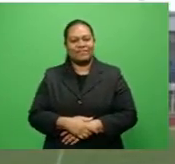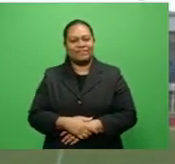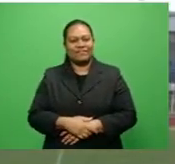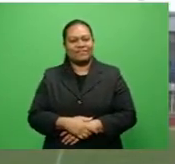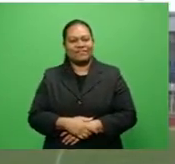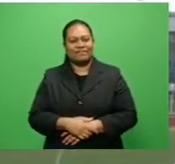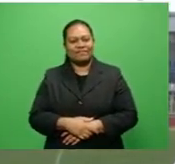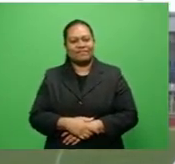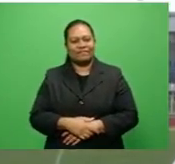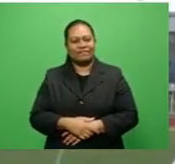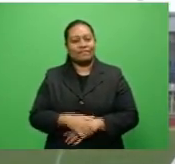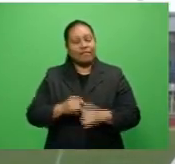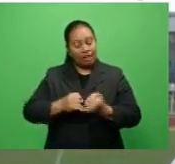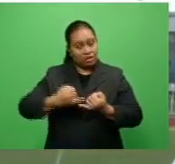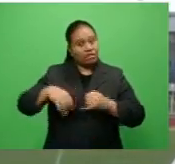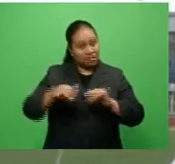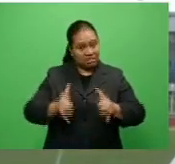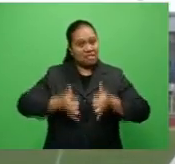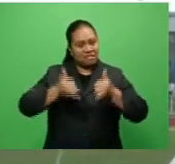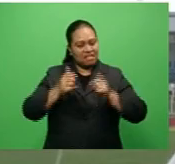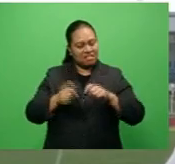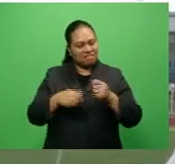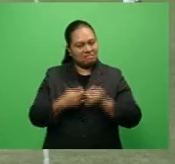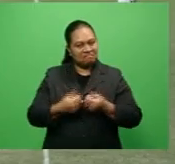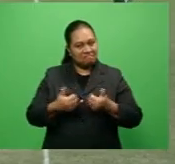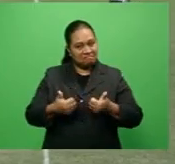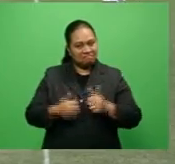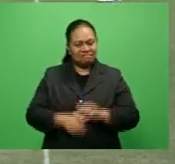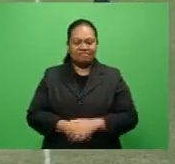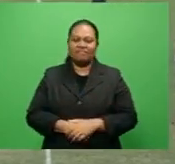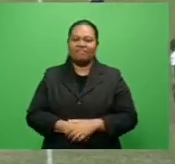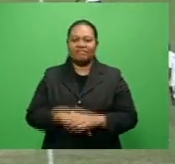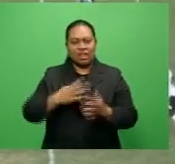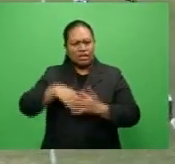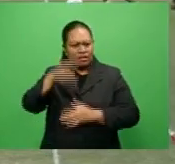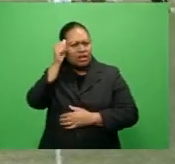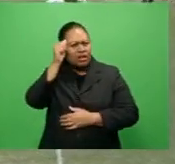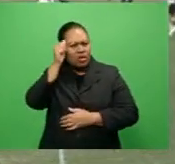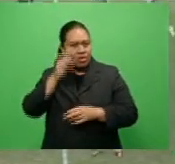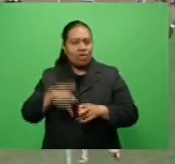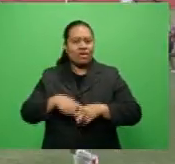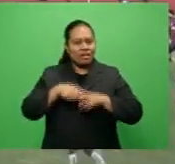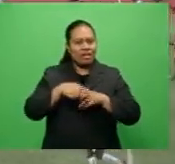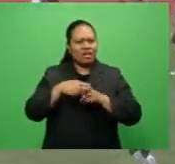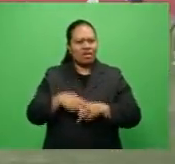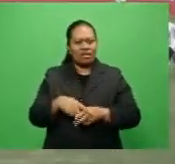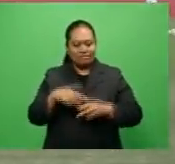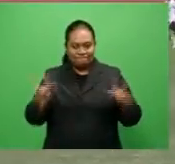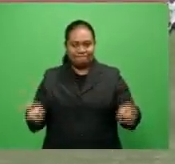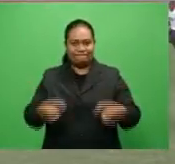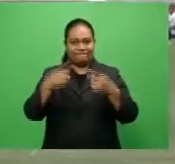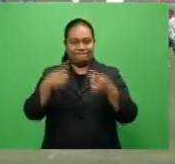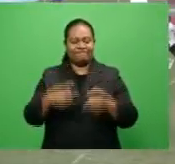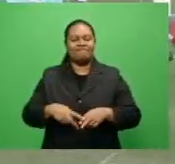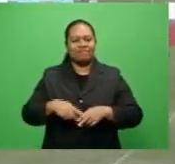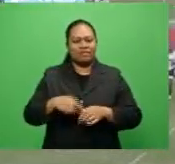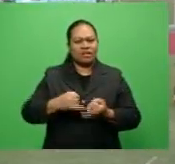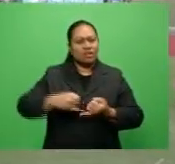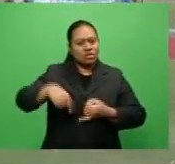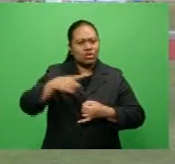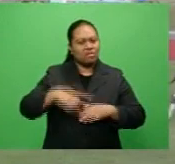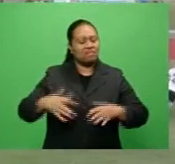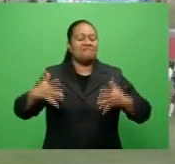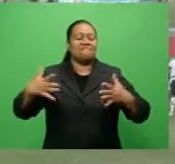is a champion team as well. As we know, when Nandronga takes on Suva, it's a big